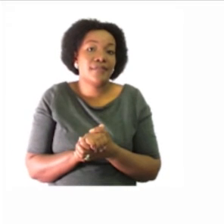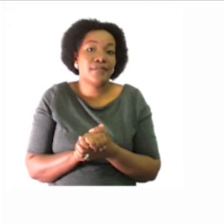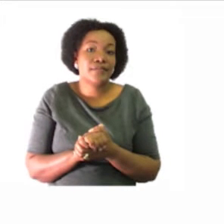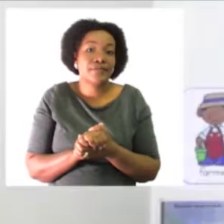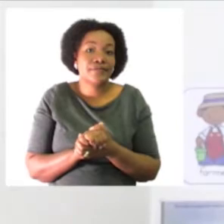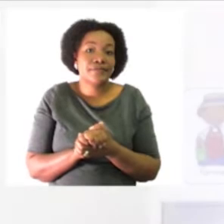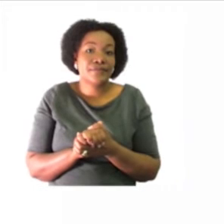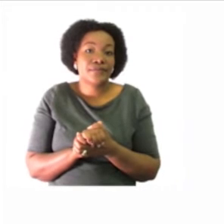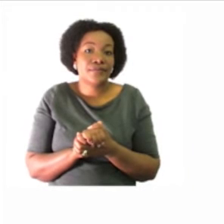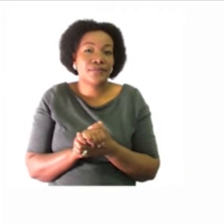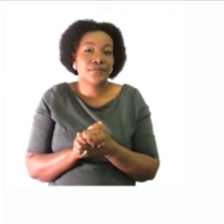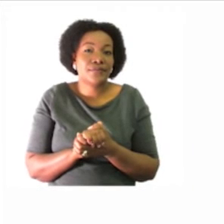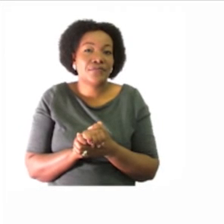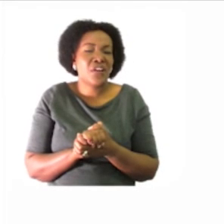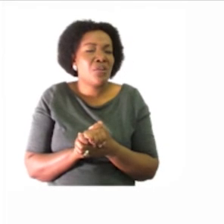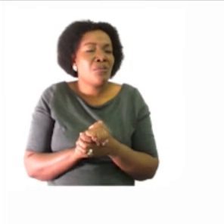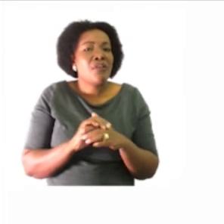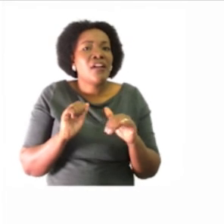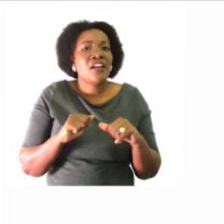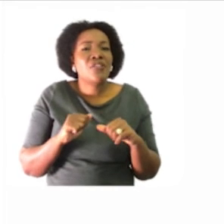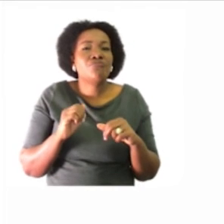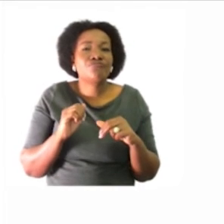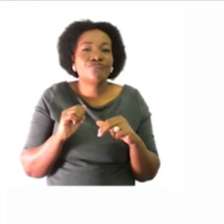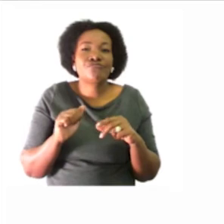Page 12, we just need to practice on our